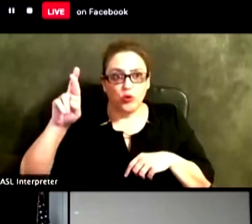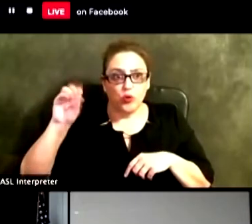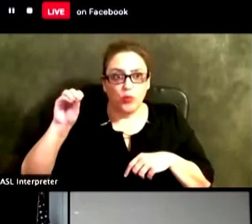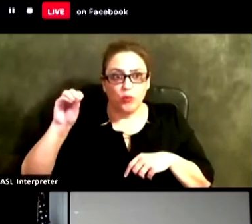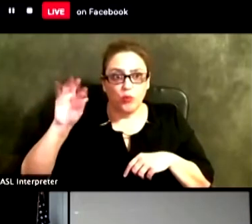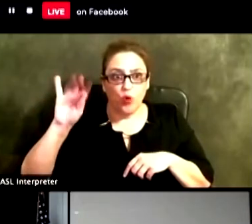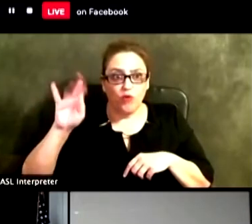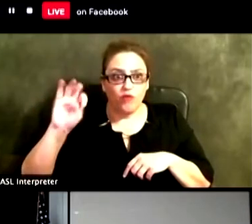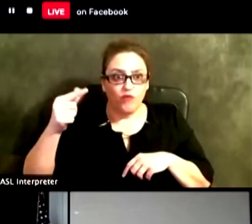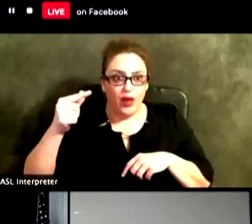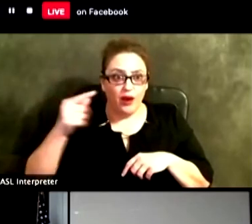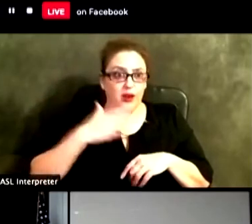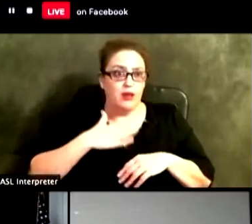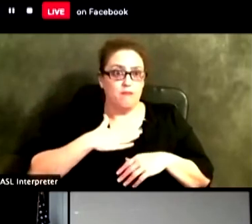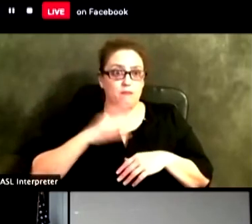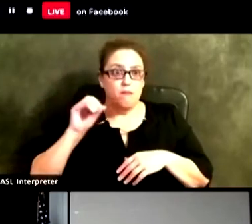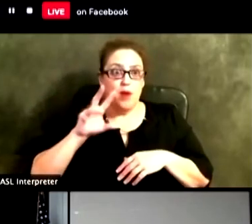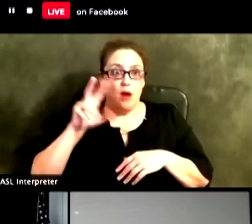with my own experience as well.